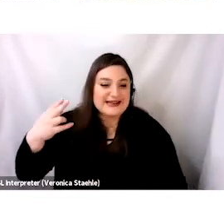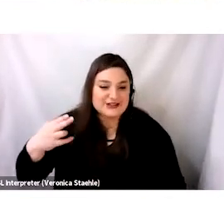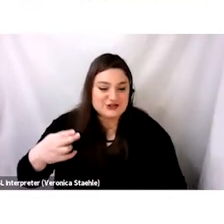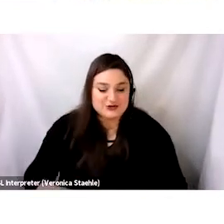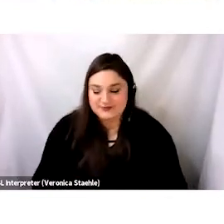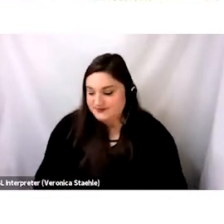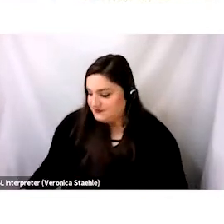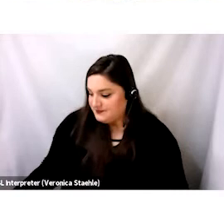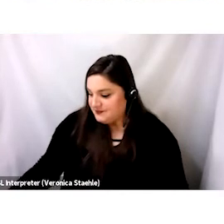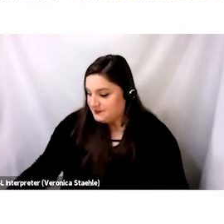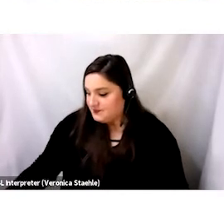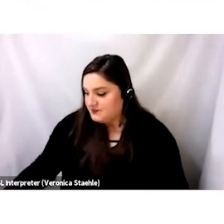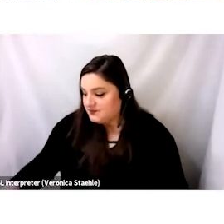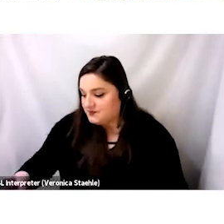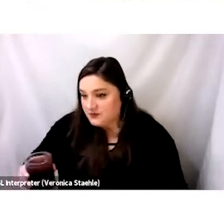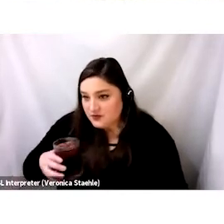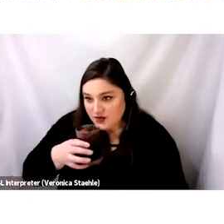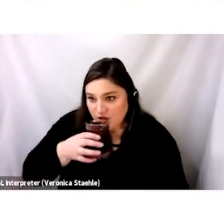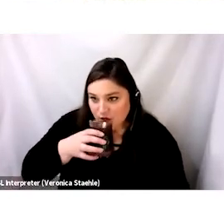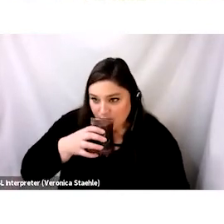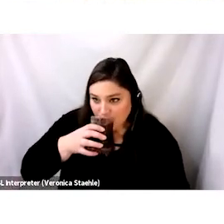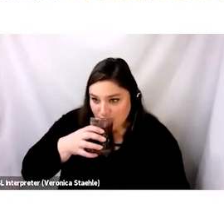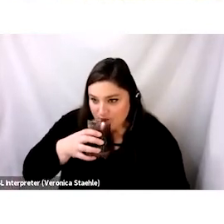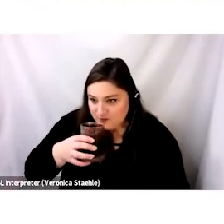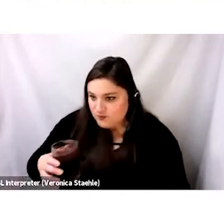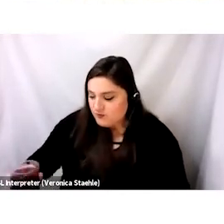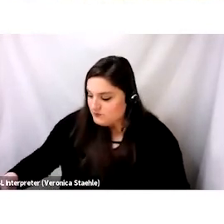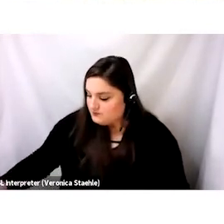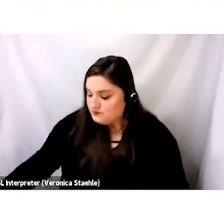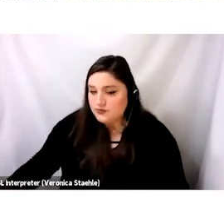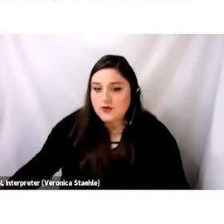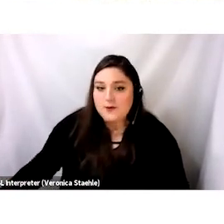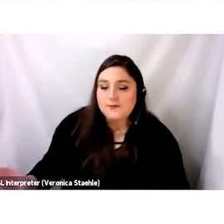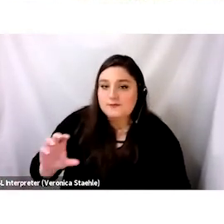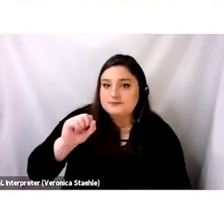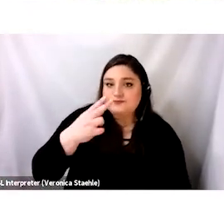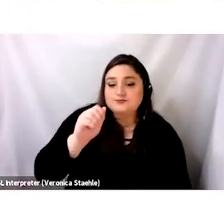Sha'Mira again to talk a little bit more about this industrialization and the economic foundations that were